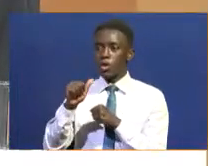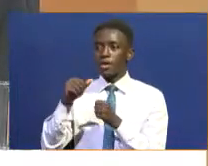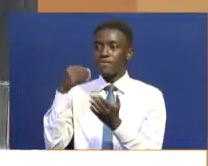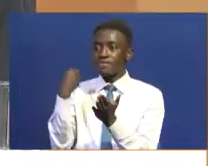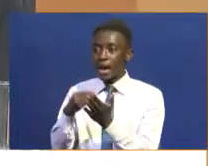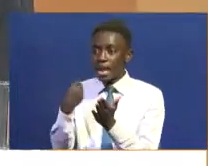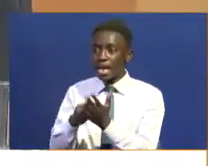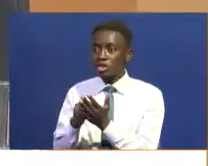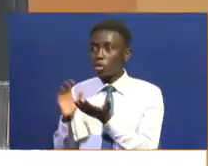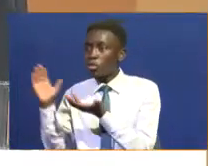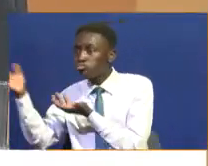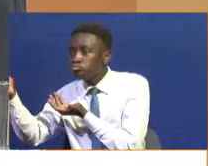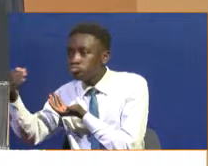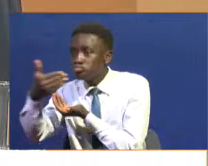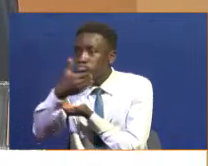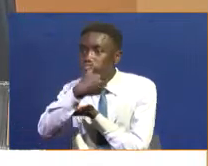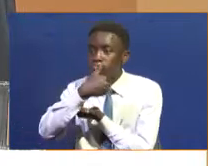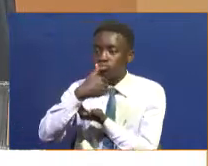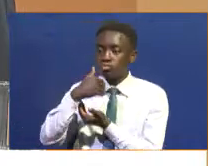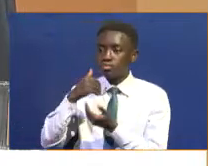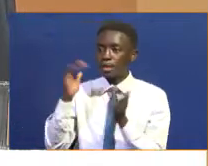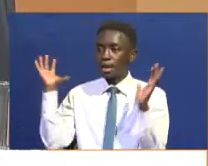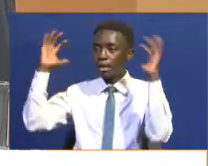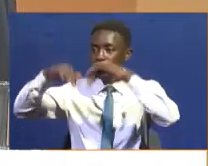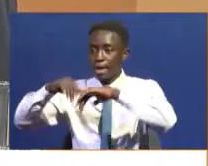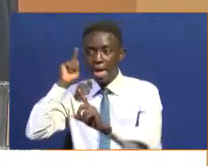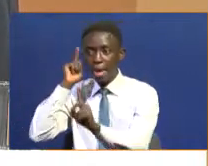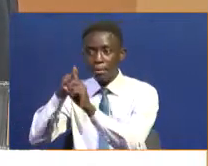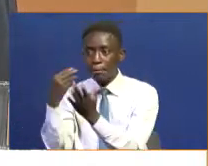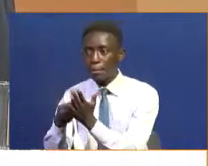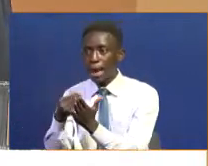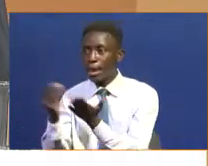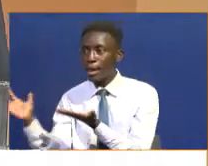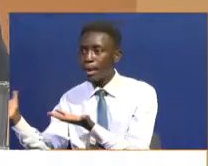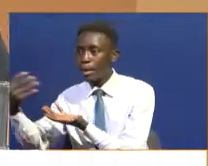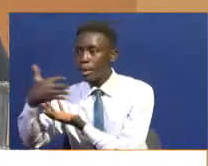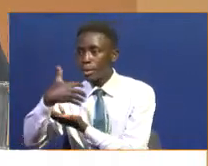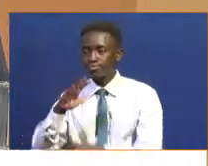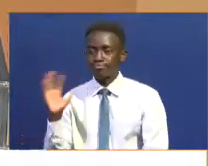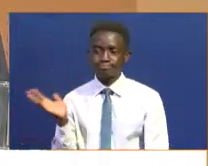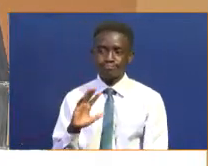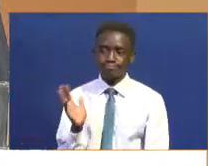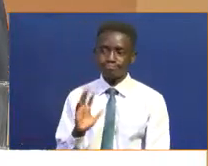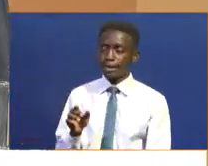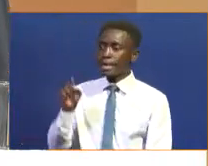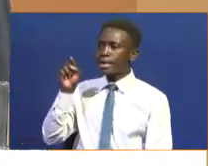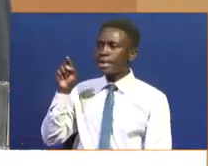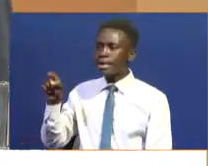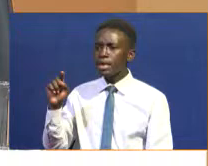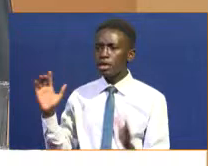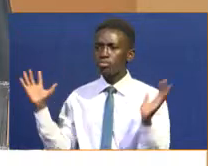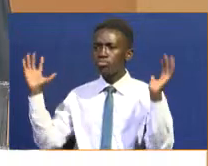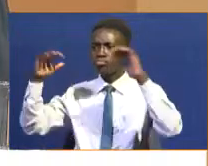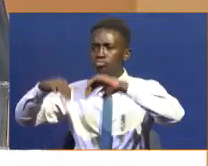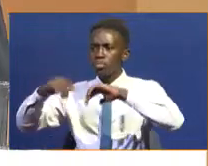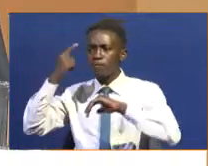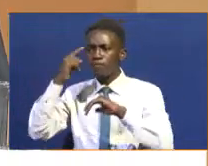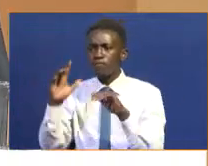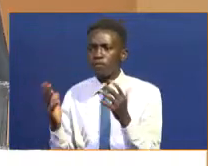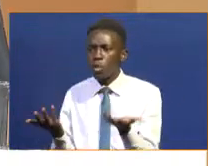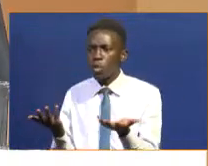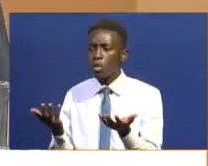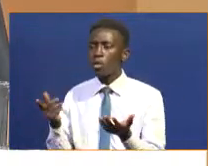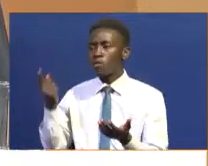framework on what is required for really it's a conversation. And as you